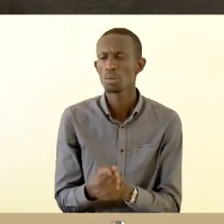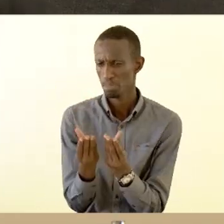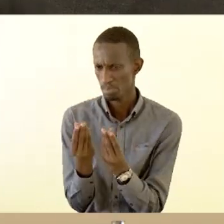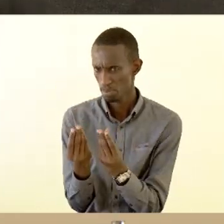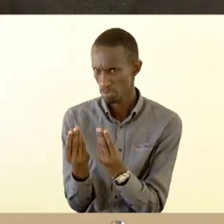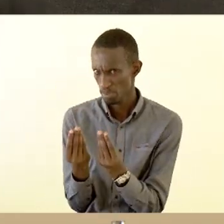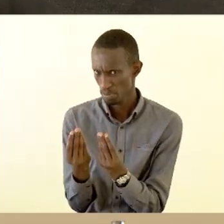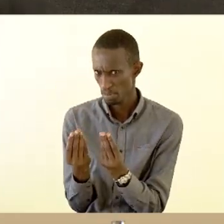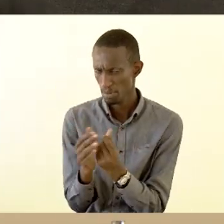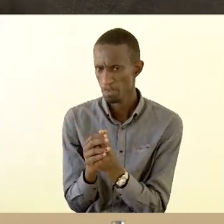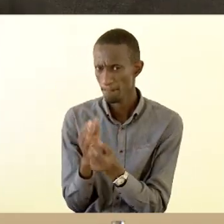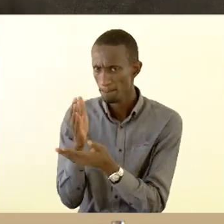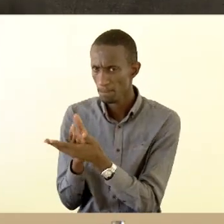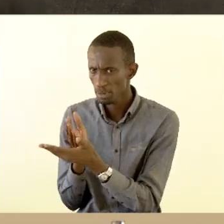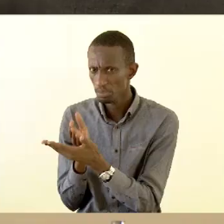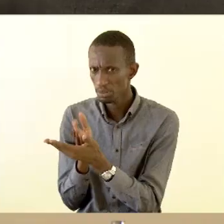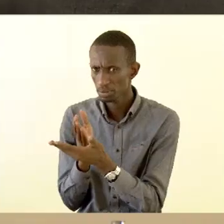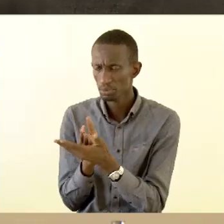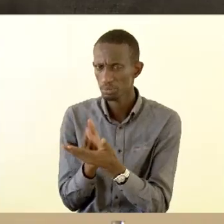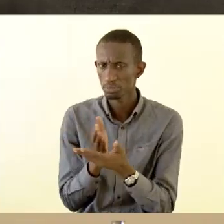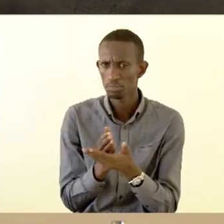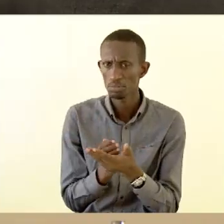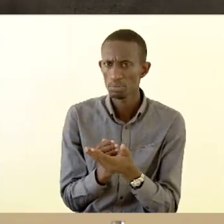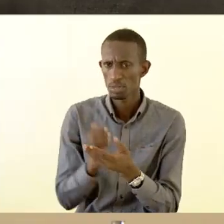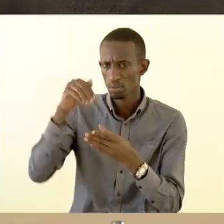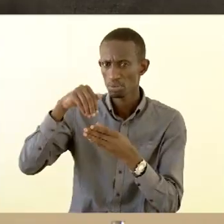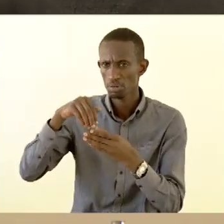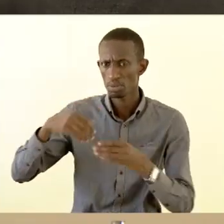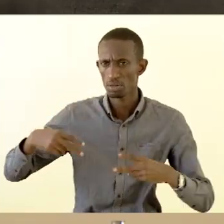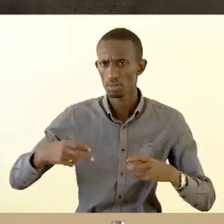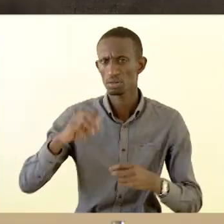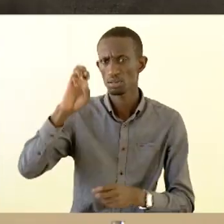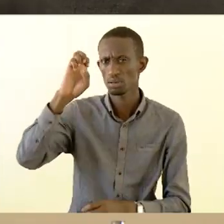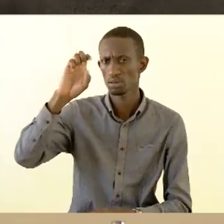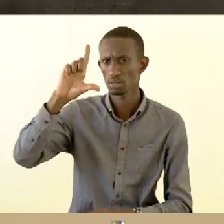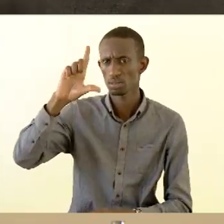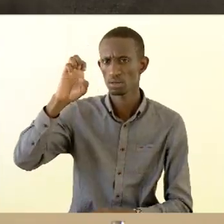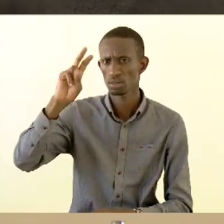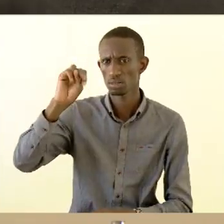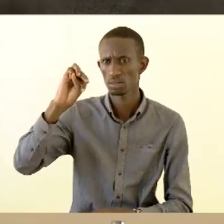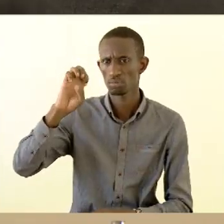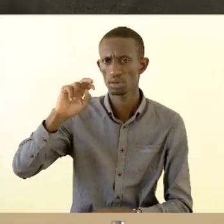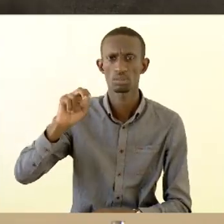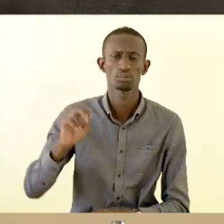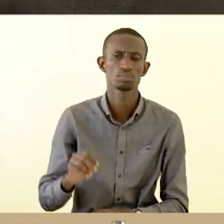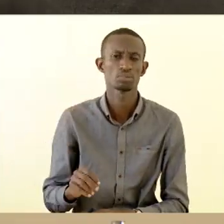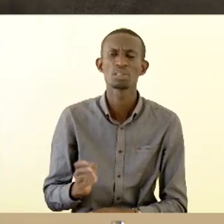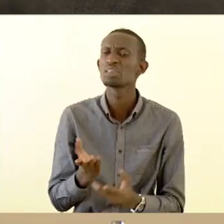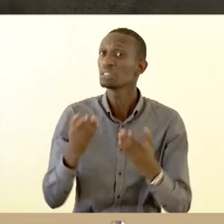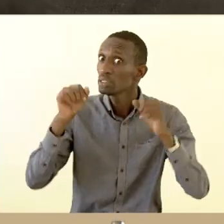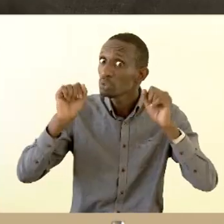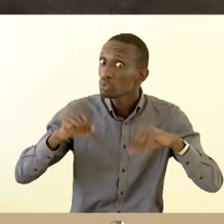particle of an element, or the simplest particle of matter, which can exist on its